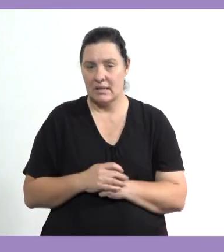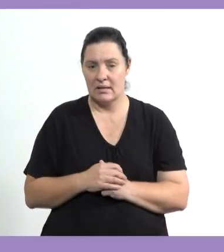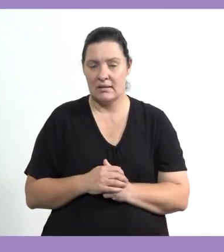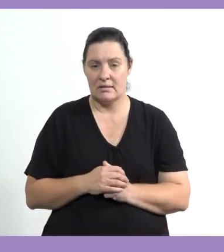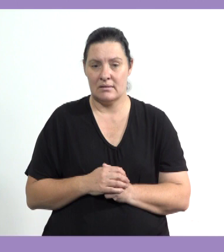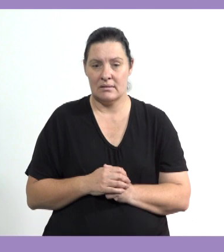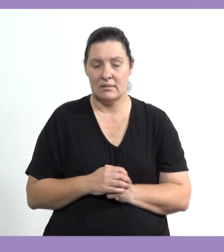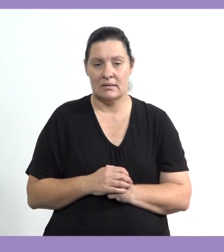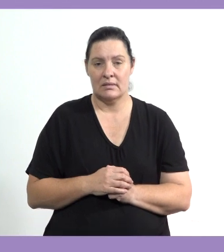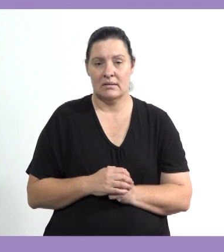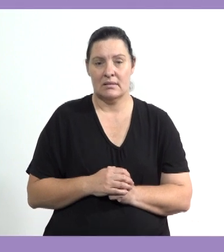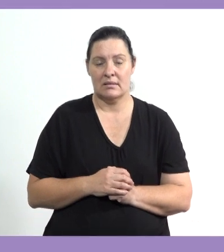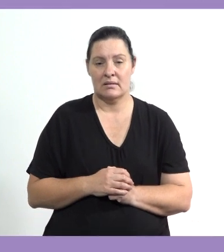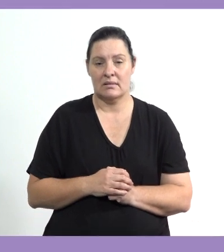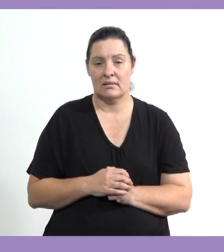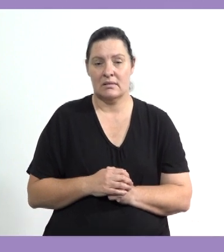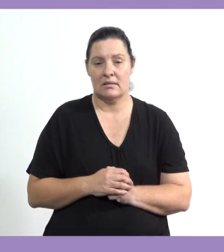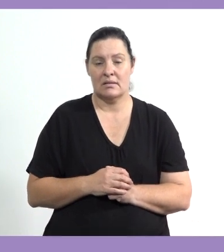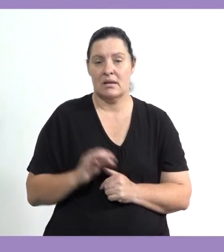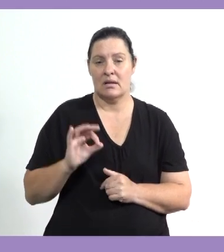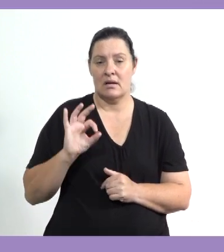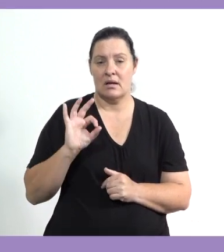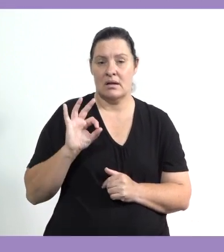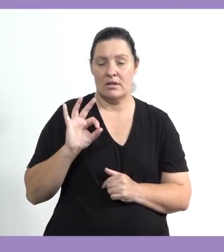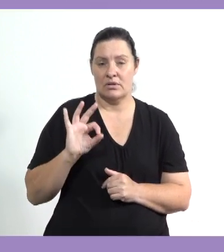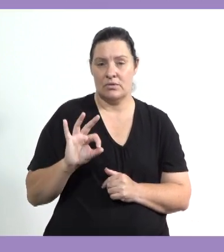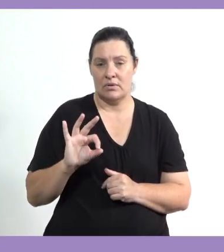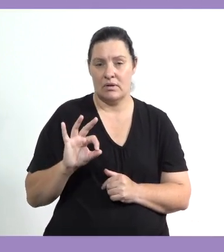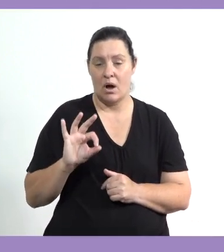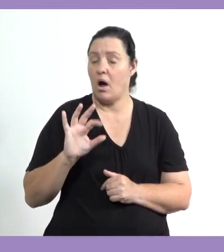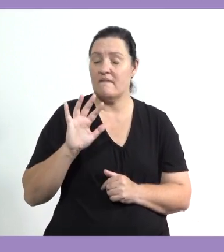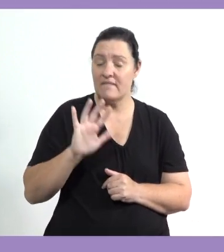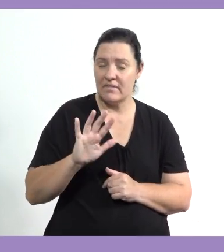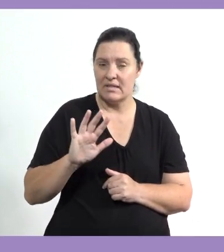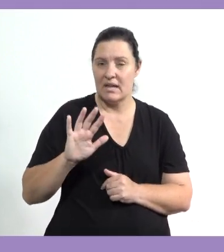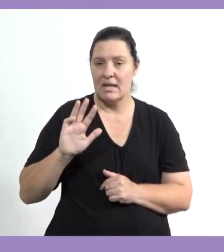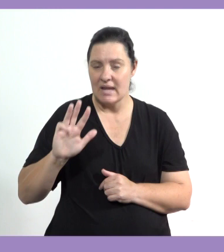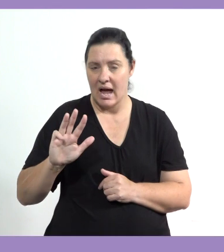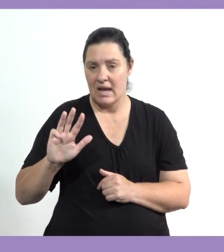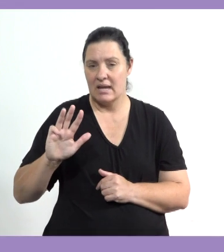And what is 3 exponent 10? Our answer there is going to be